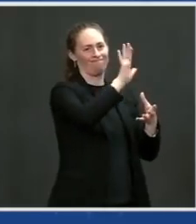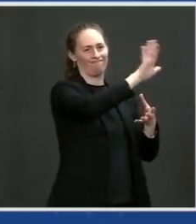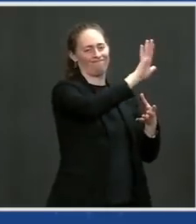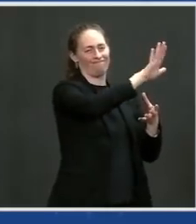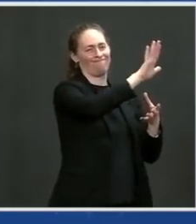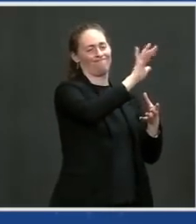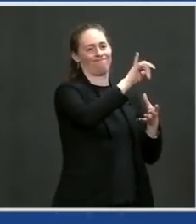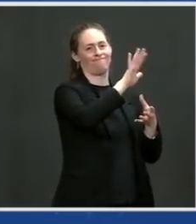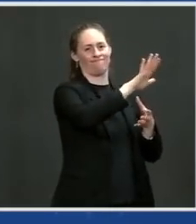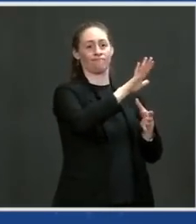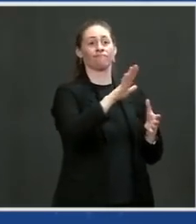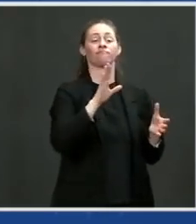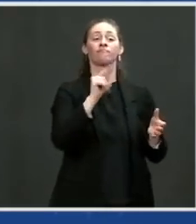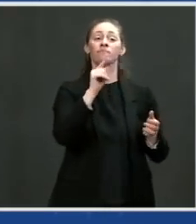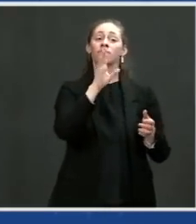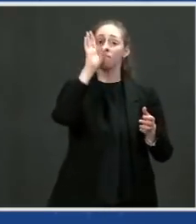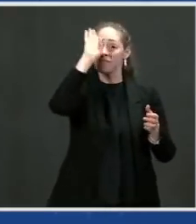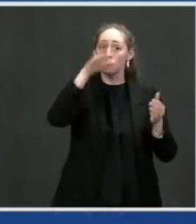what I did.